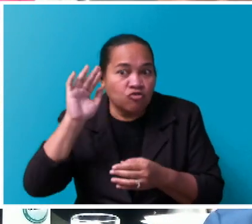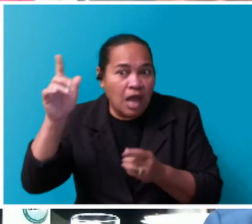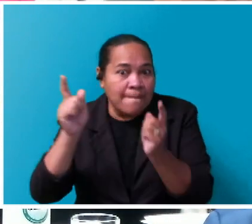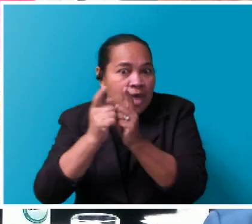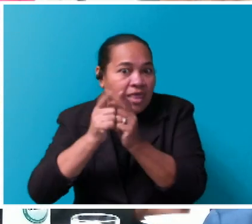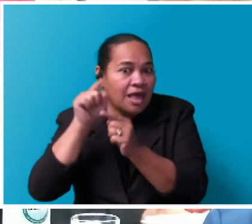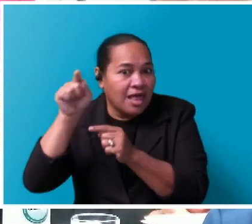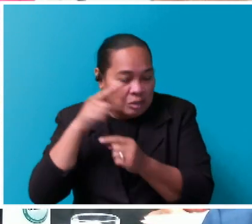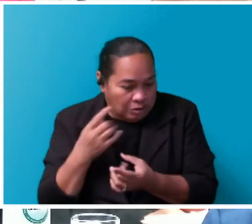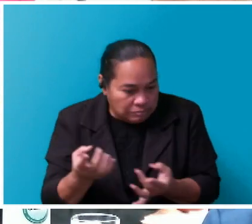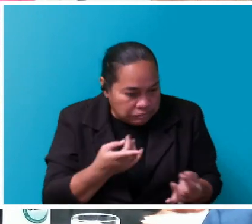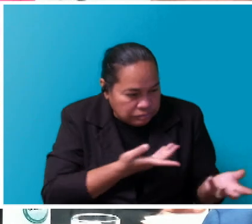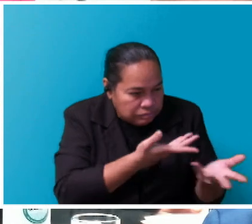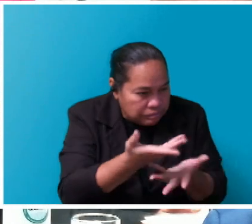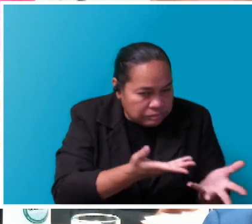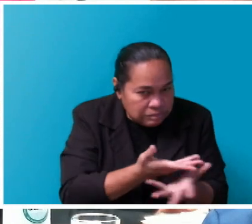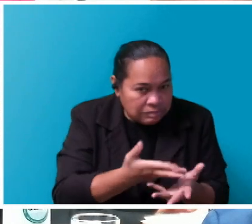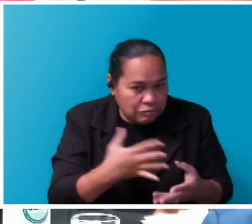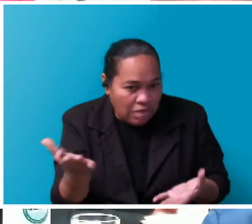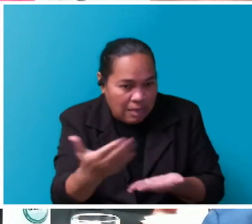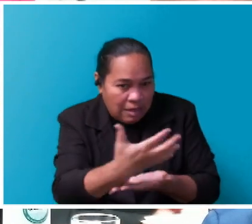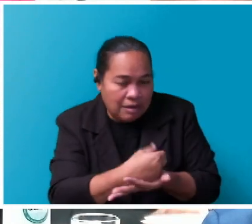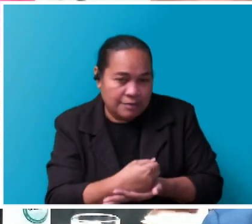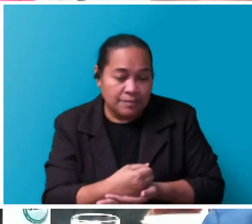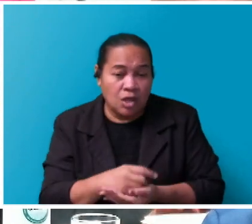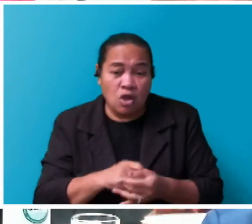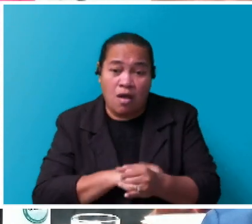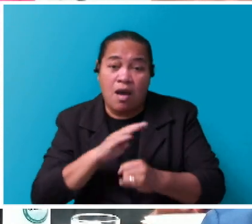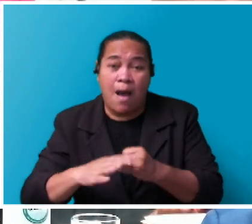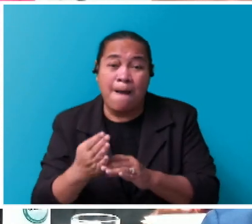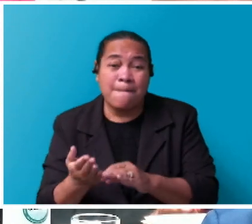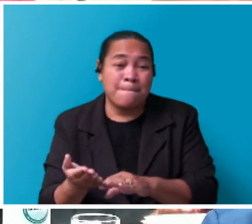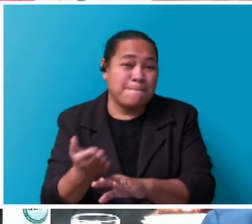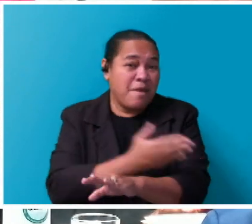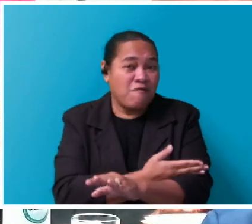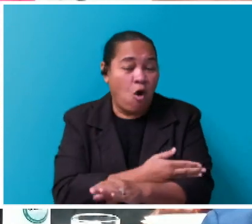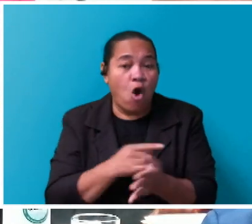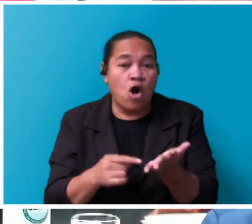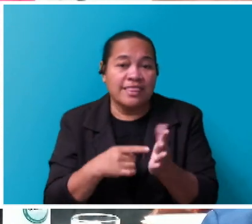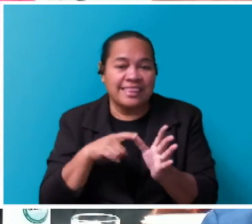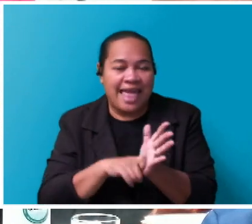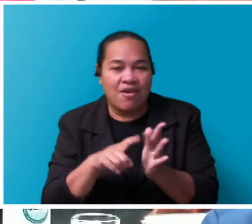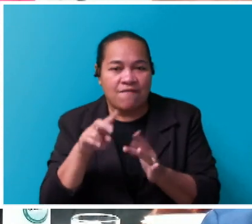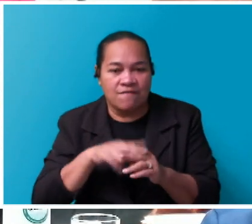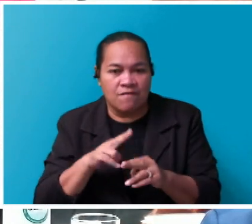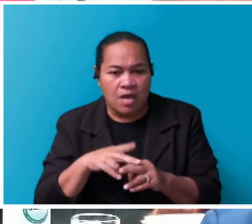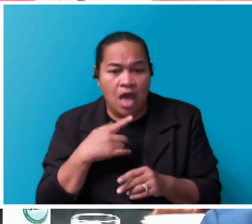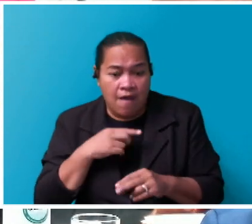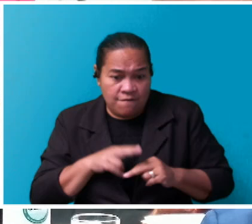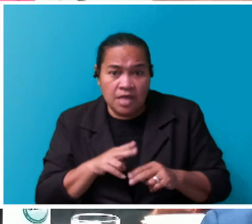And finally, Honorable Speaker, well before the tariff action, Fiji has been